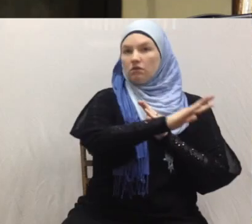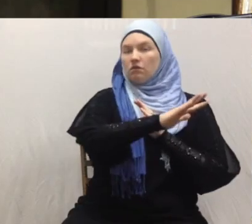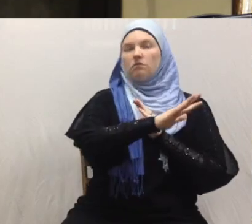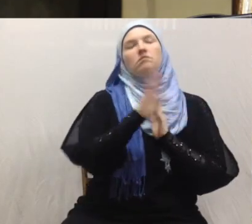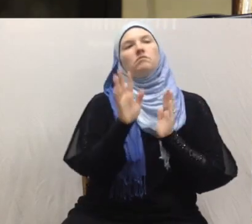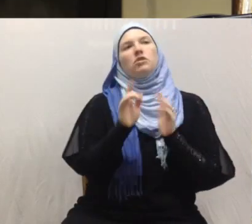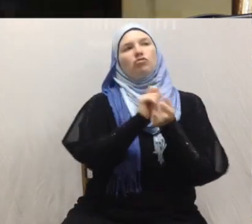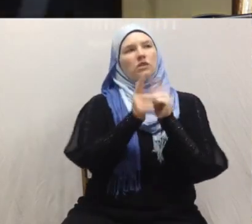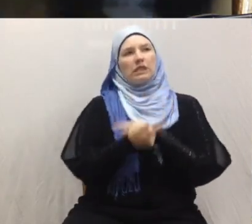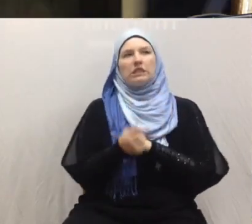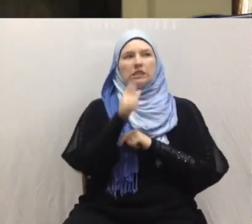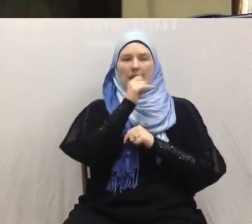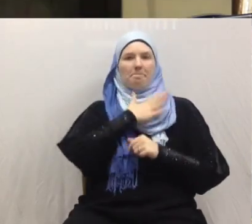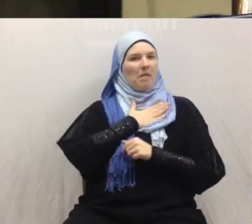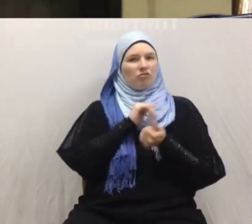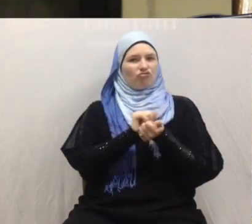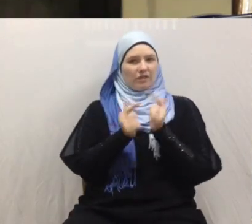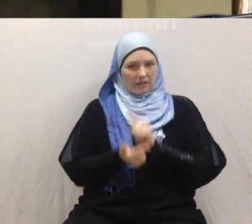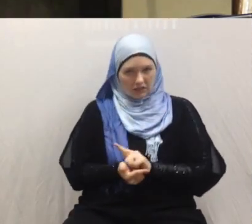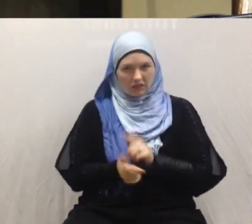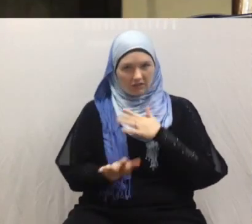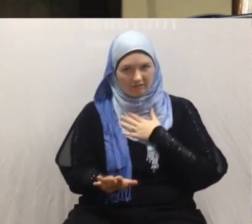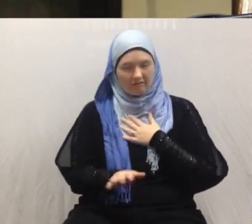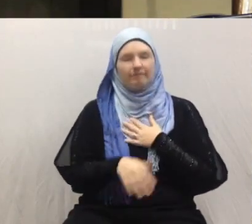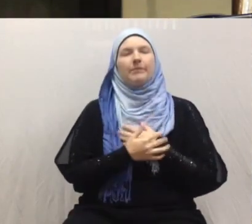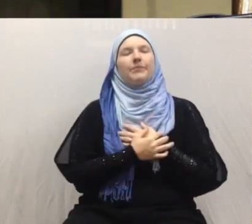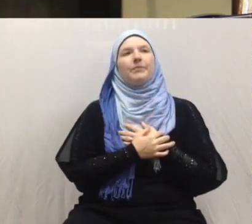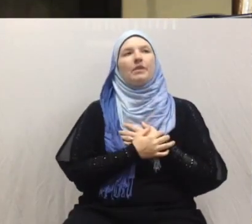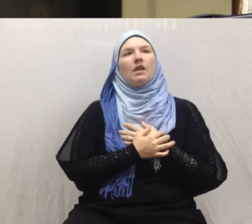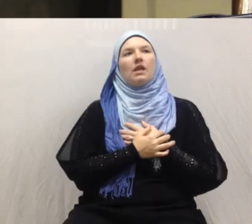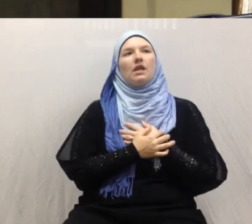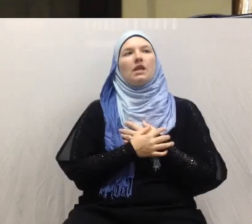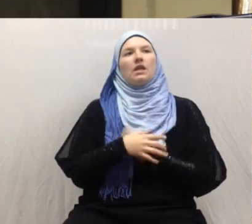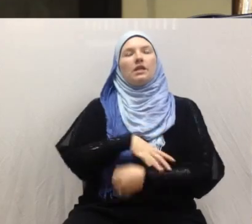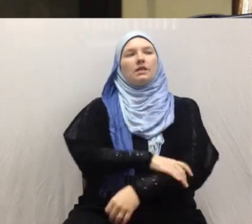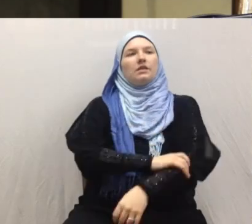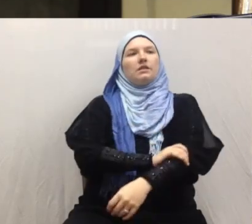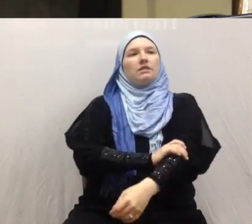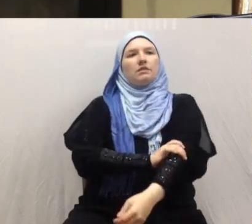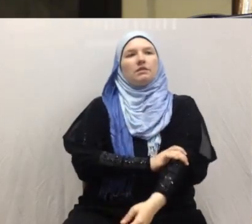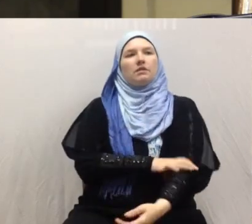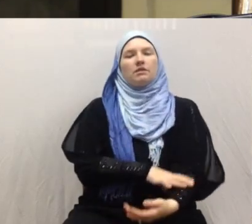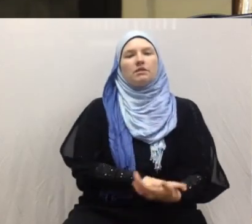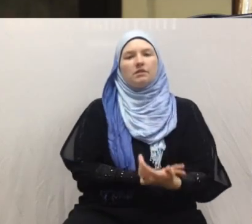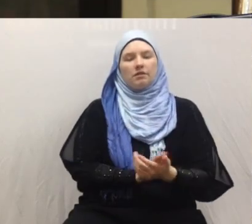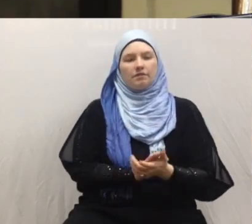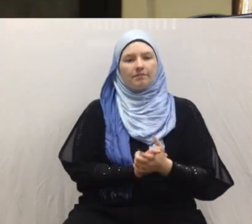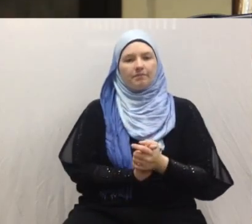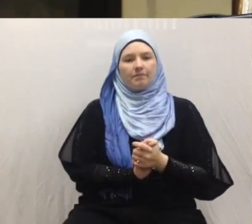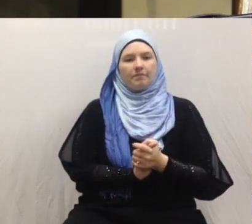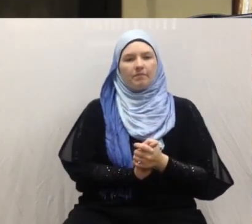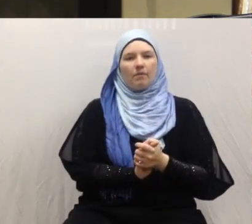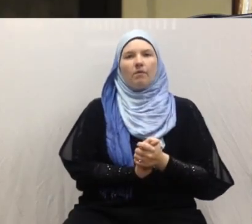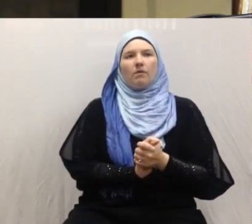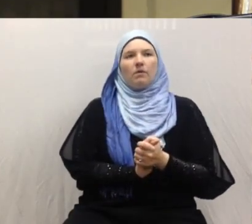In fact, the translation is not my translation, so I will have to work it out. This is not to the exclusion, but it is as